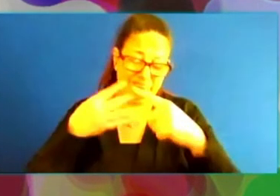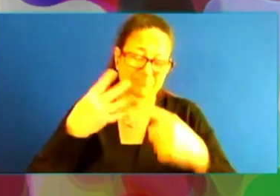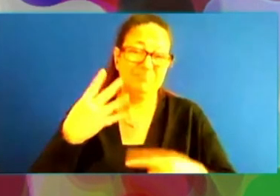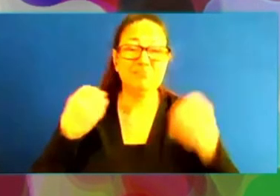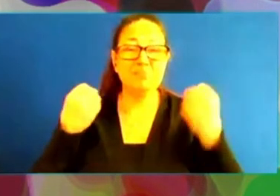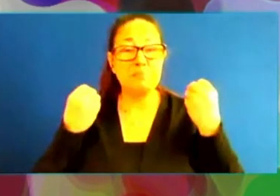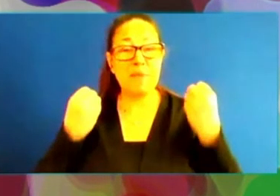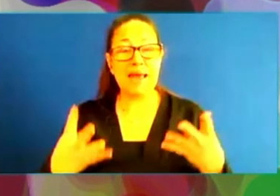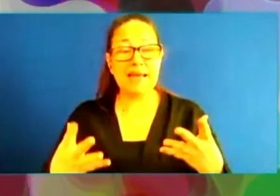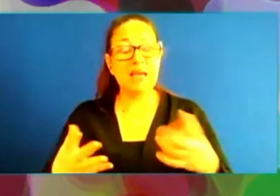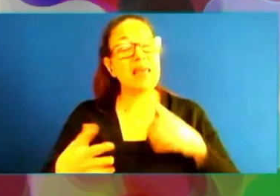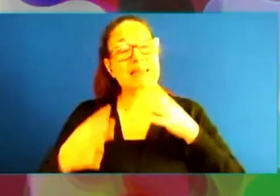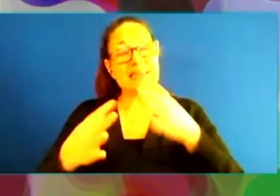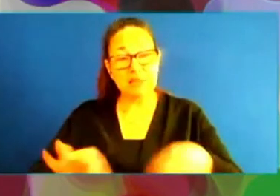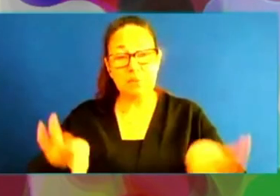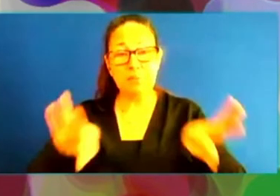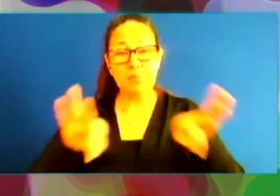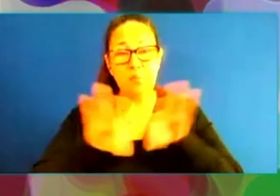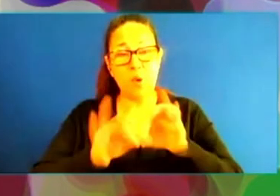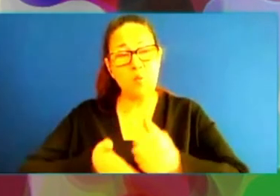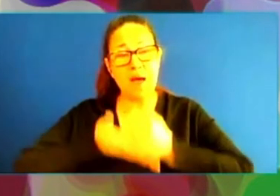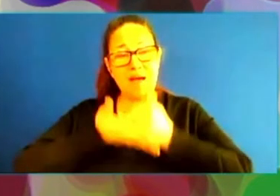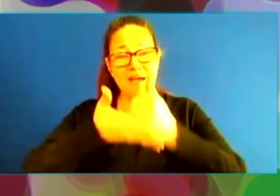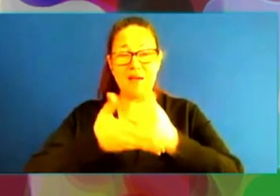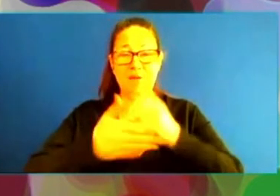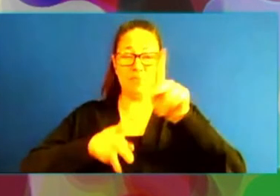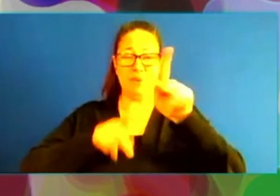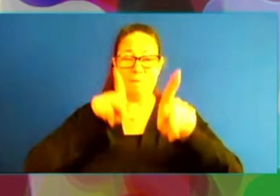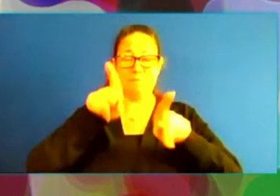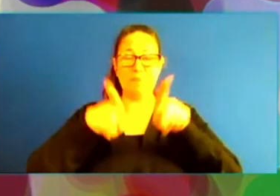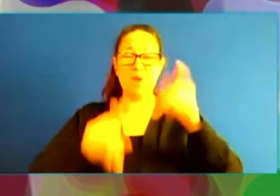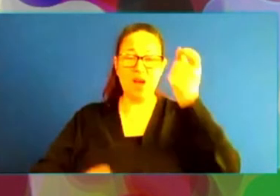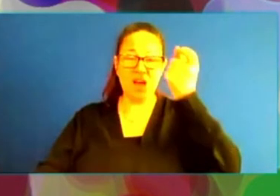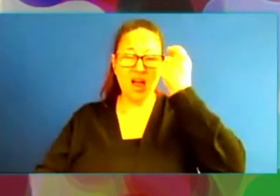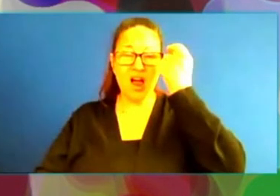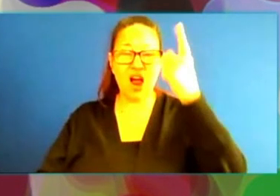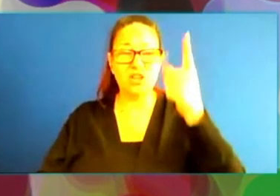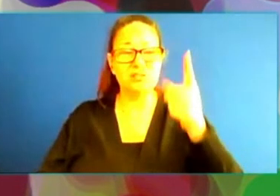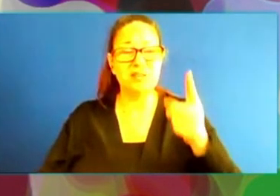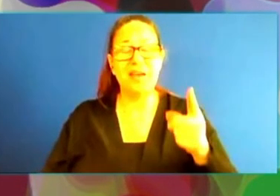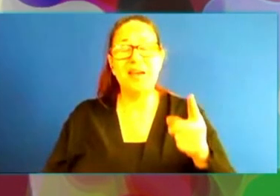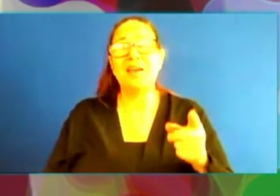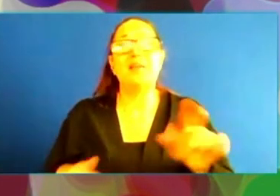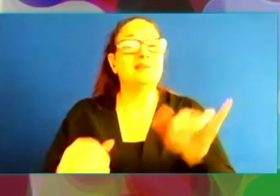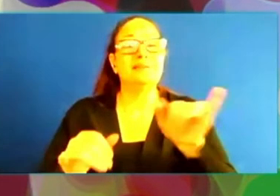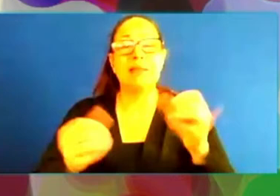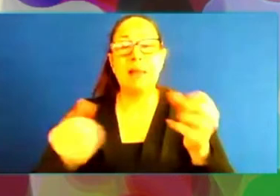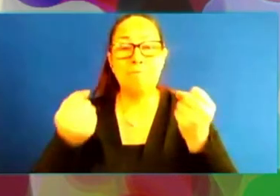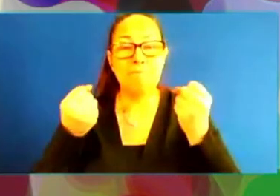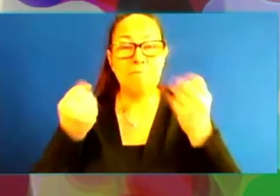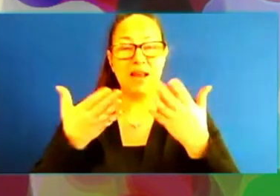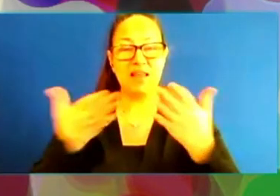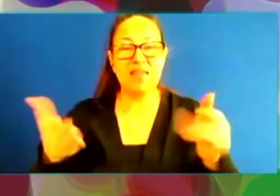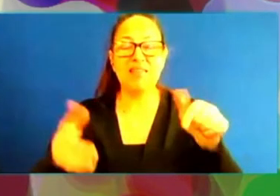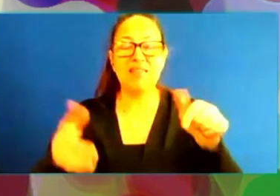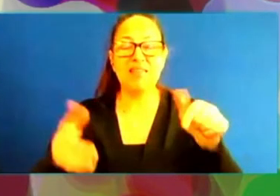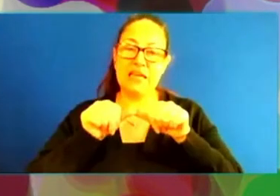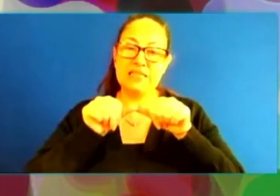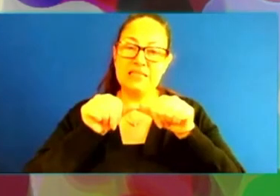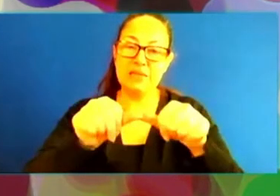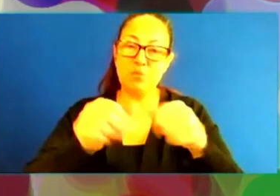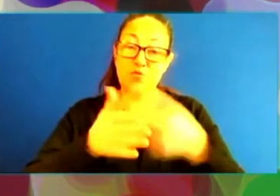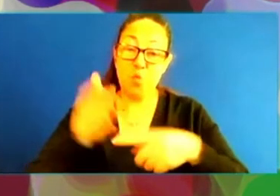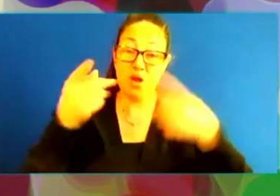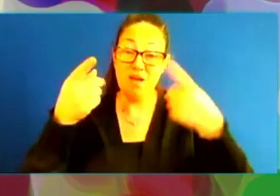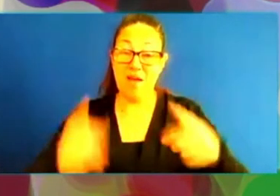know, I think it's important that we help people understand that, like many things, it is a continuum of what has happened in the past. And as